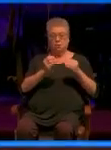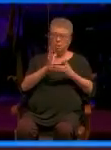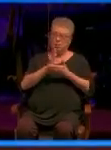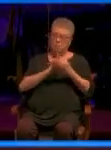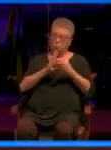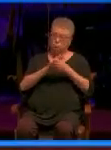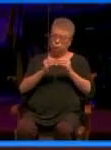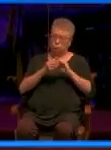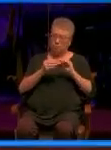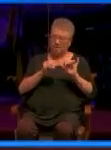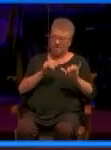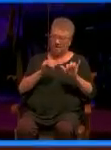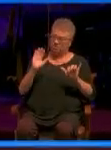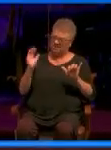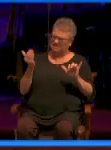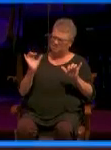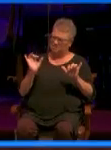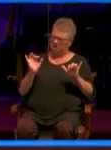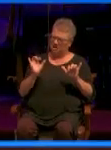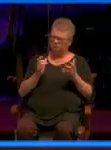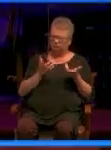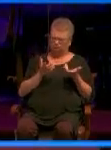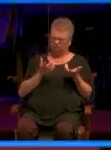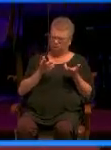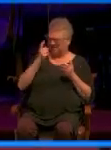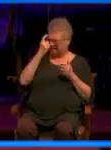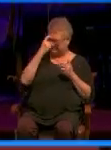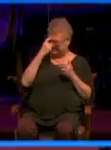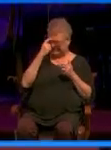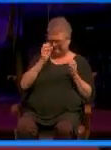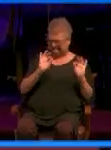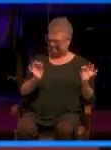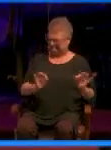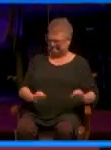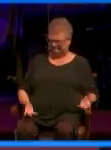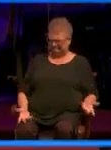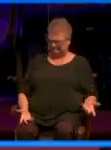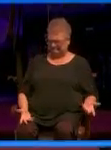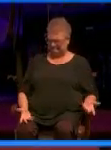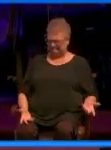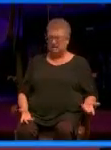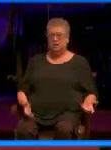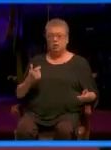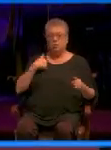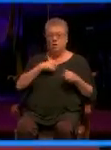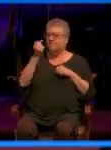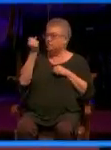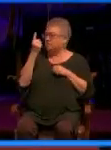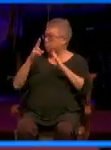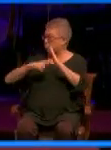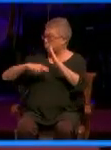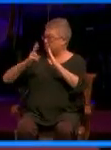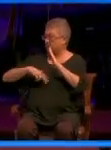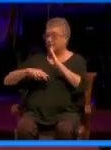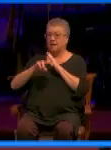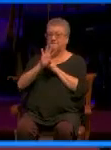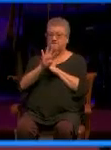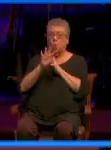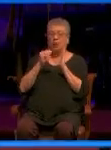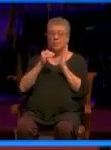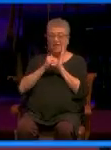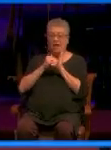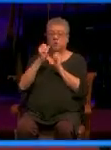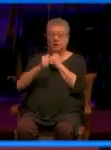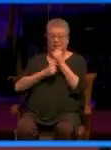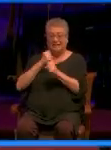story that will seem like it doesn't make sense. And we have to understand that we're reading a 4,000 plus